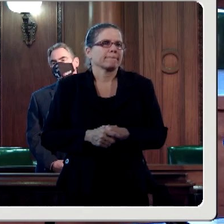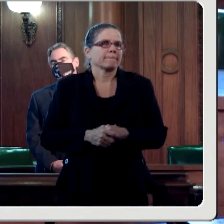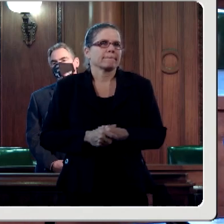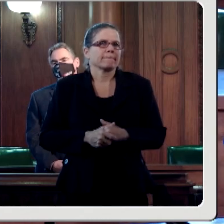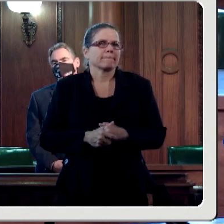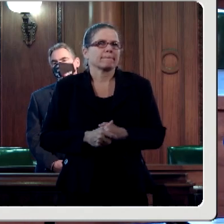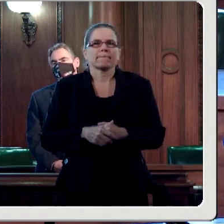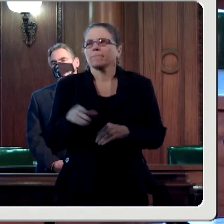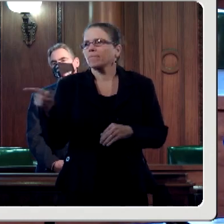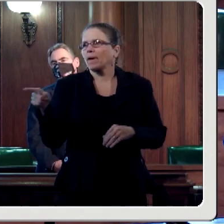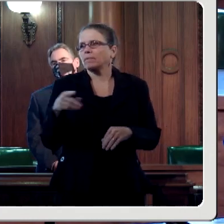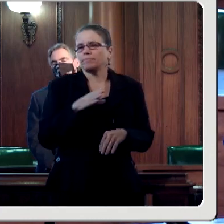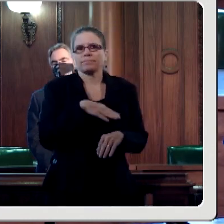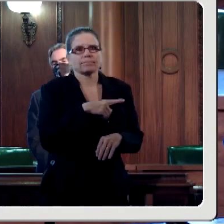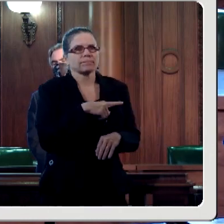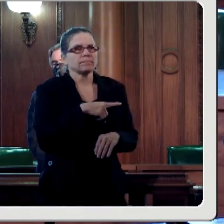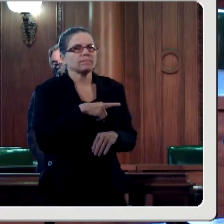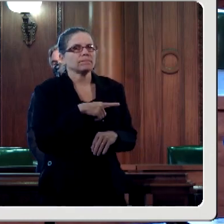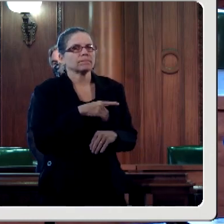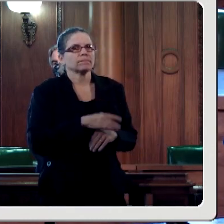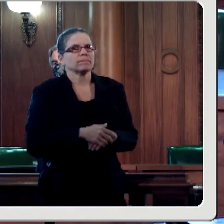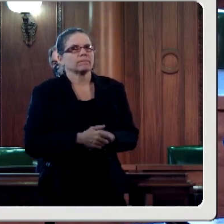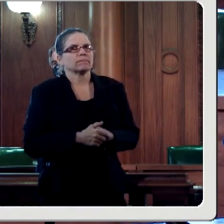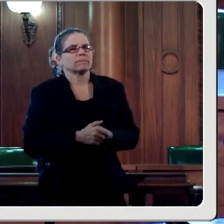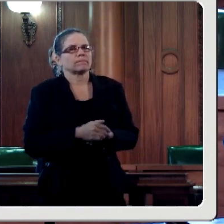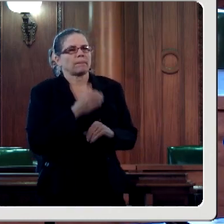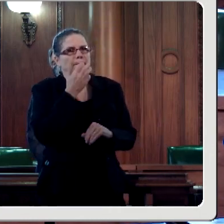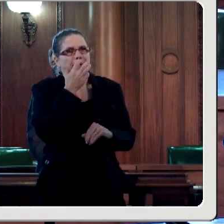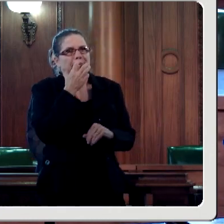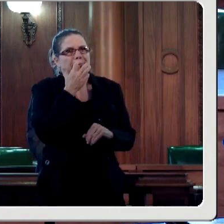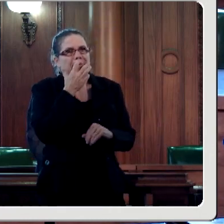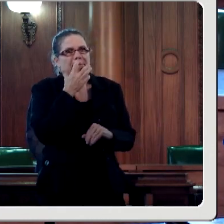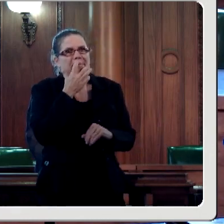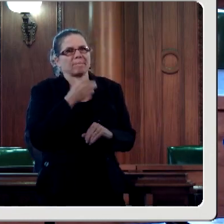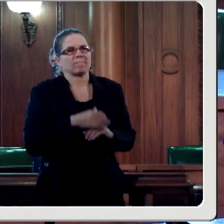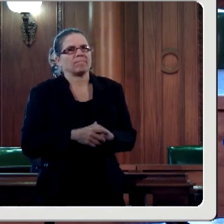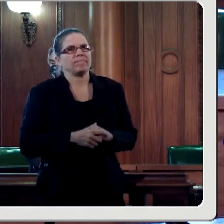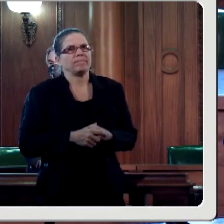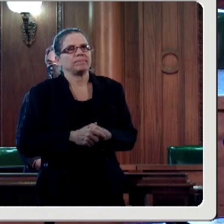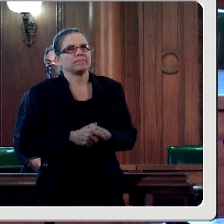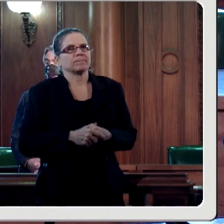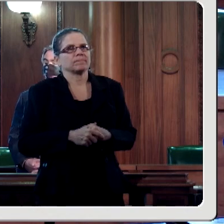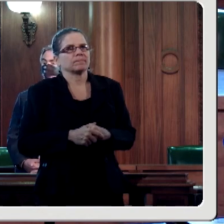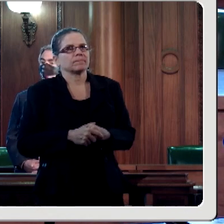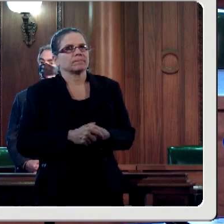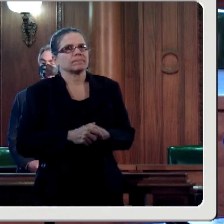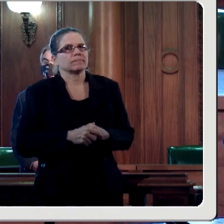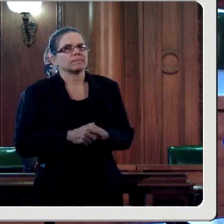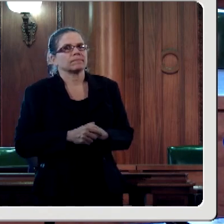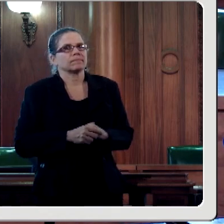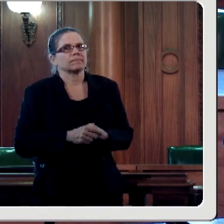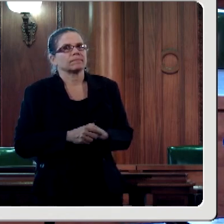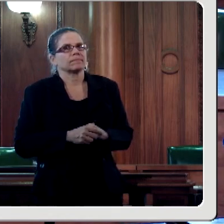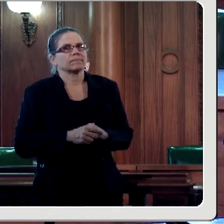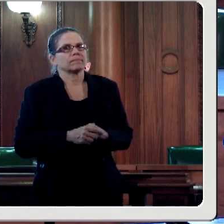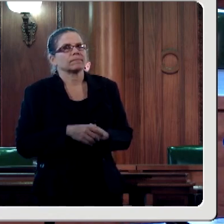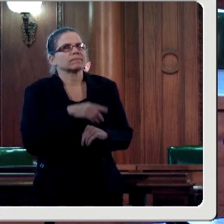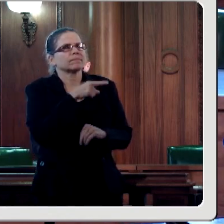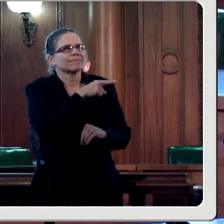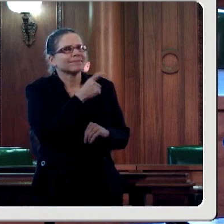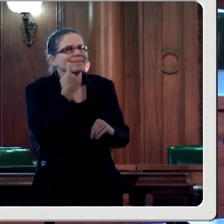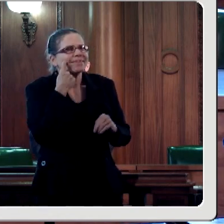I just want to double check something that you said, because you mentioned that, you know, COVID cases are on the rise in Springfield and around the country. But is it